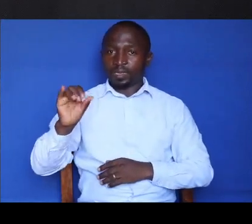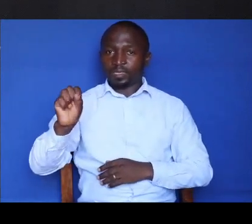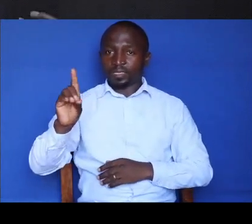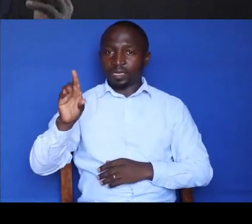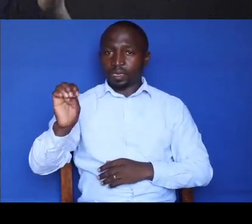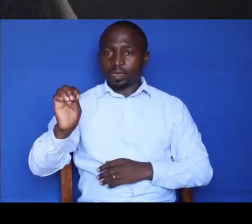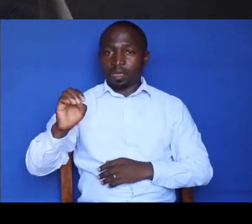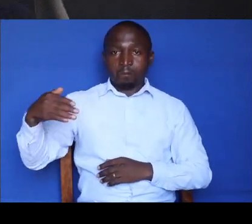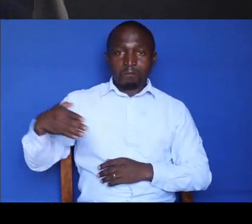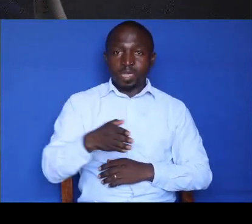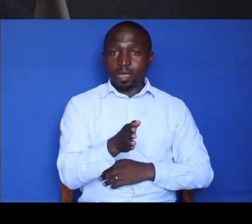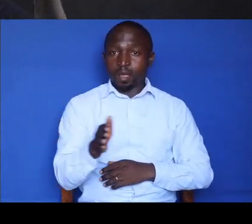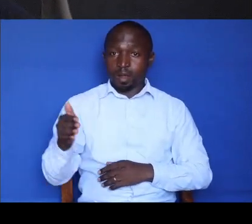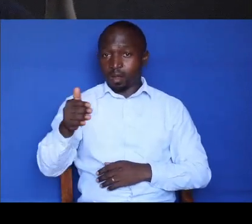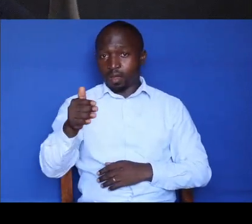4,